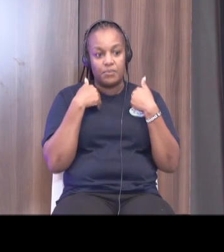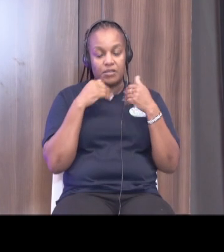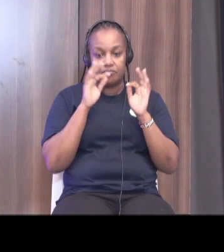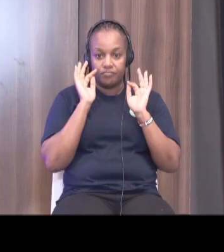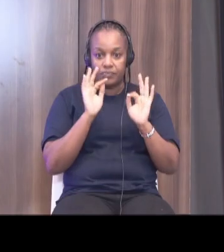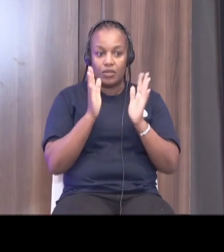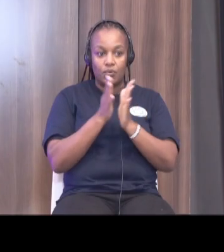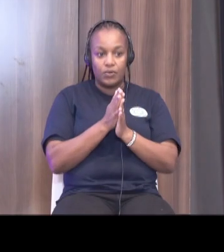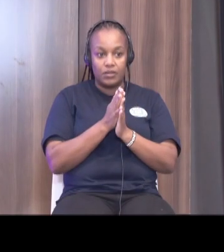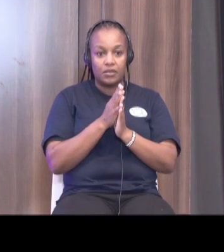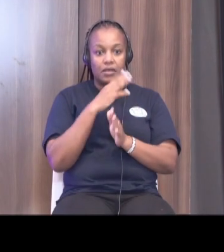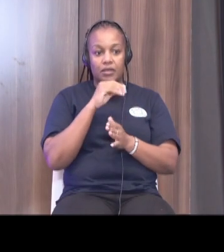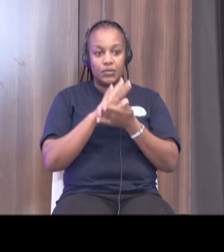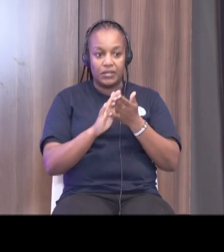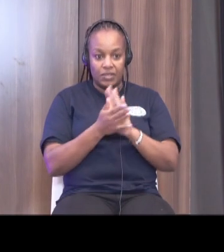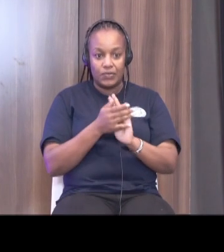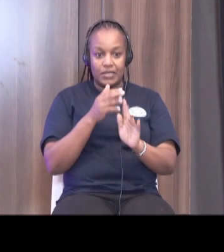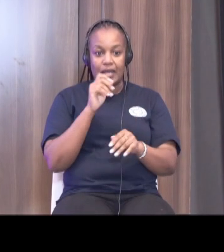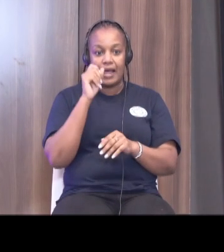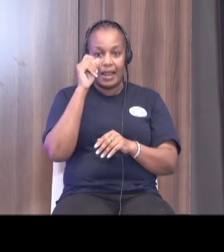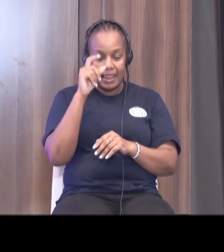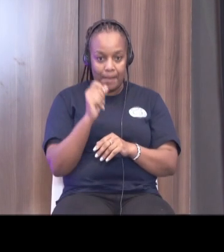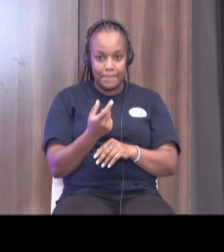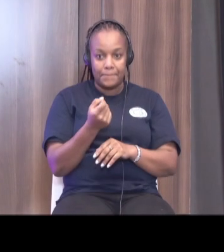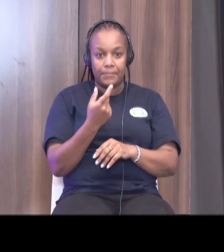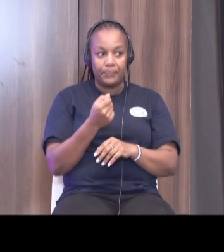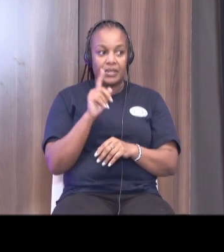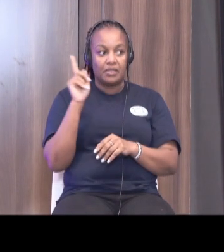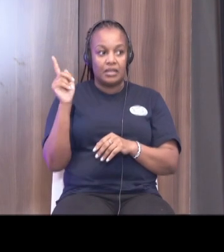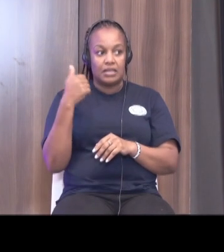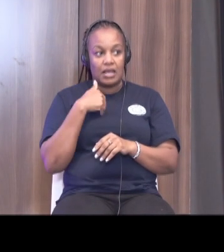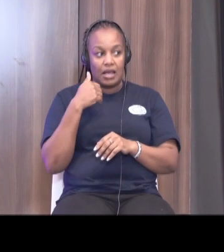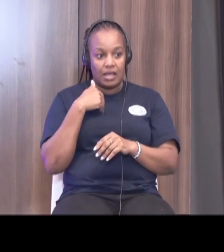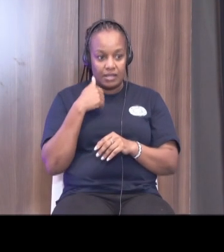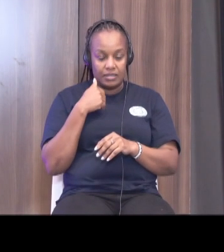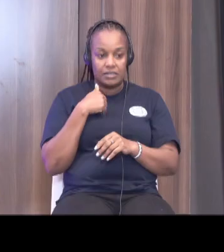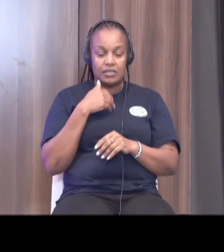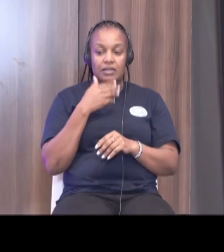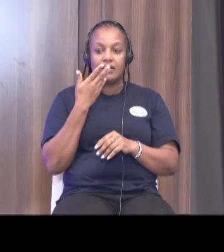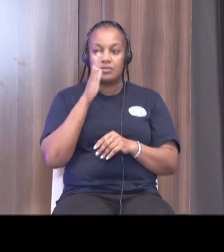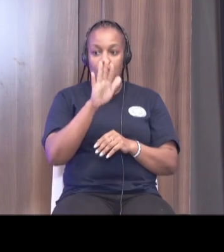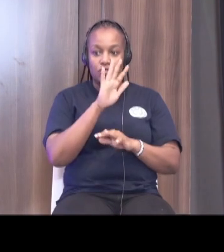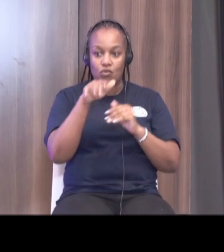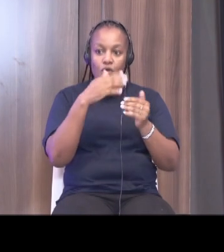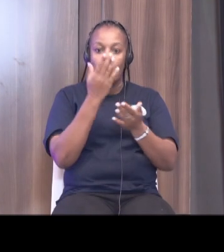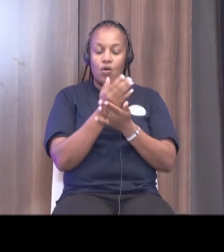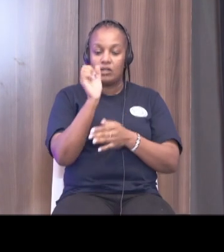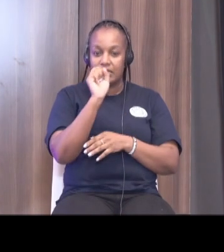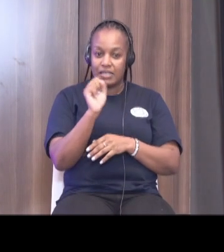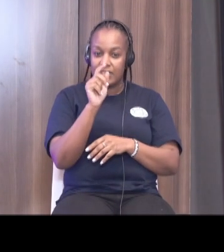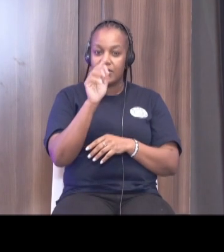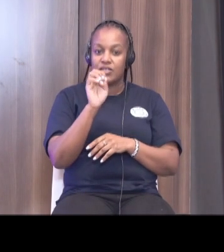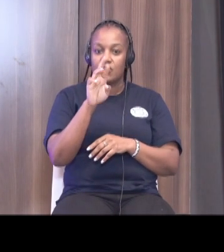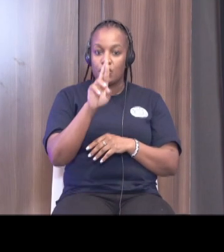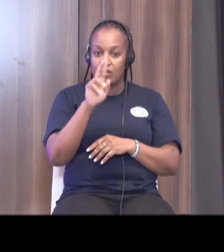with and without alum. The vaccine induced robust serotype-specific IgG responses for all the serotypes, and as